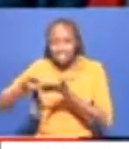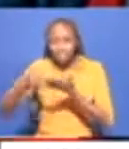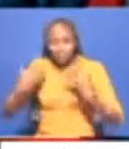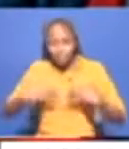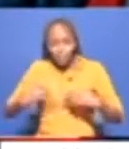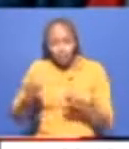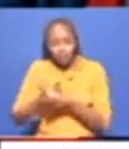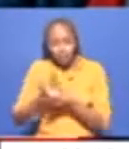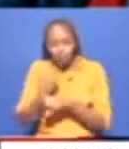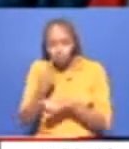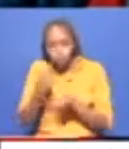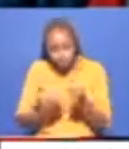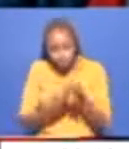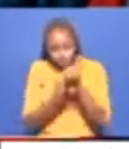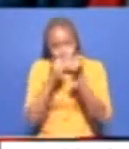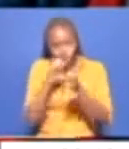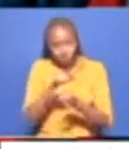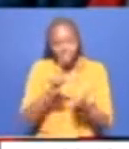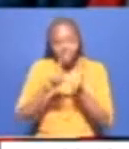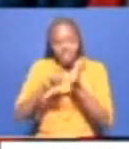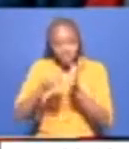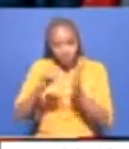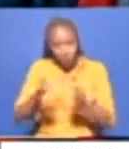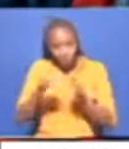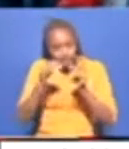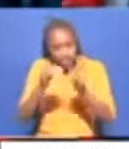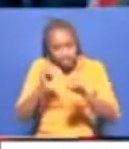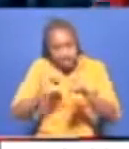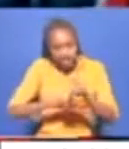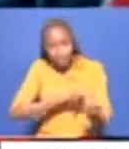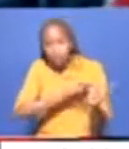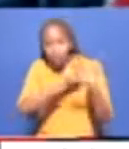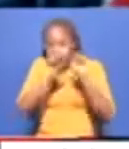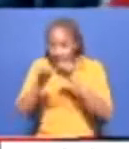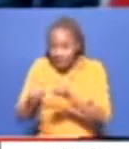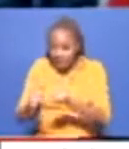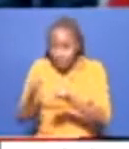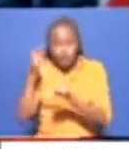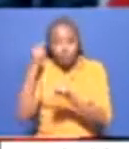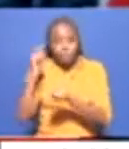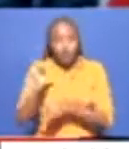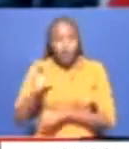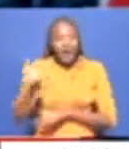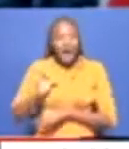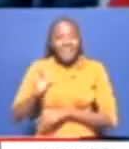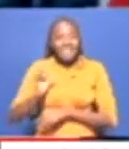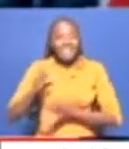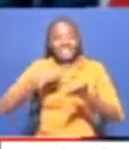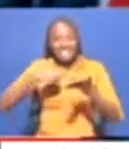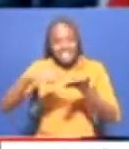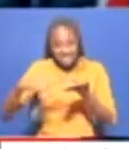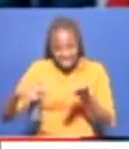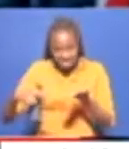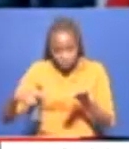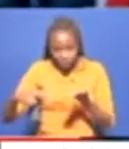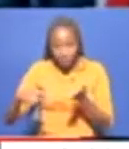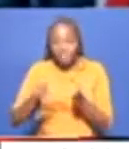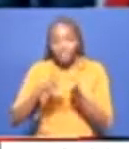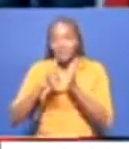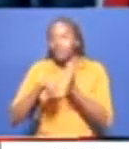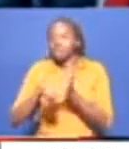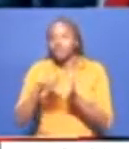process until by the time you come for candidate registration, we shall be ready for